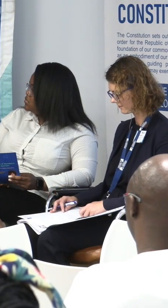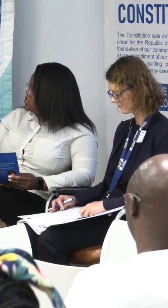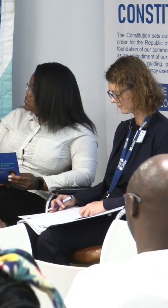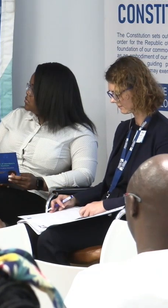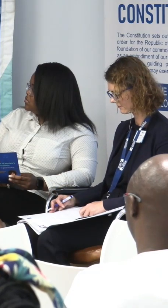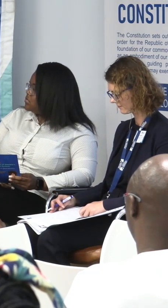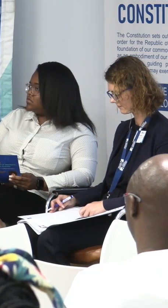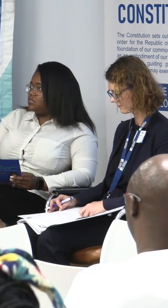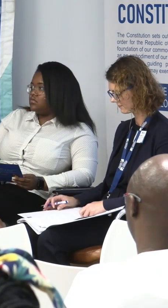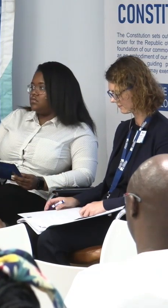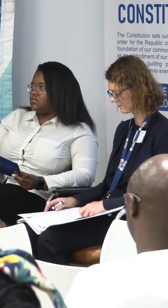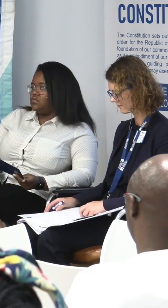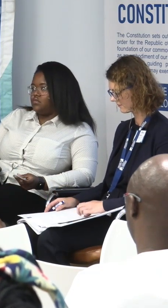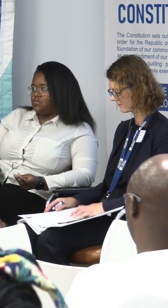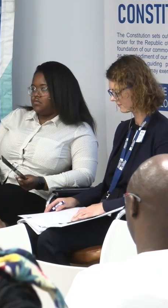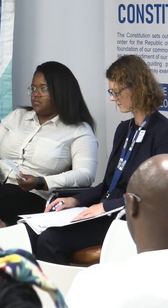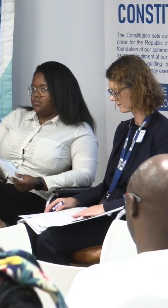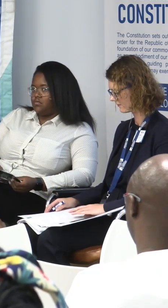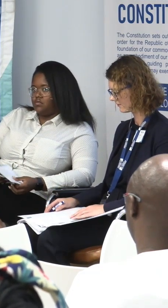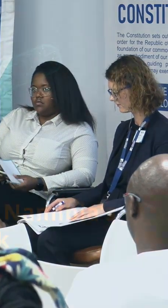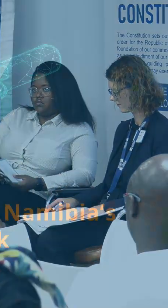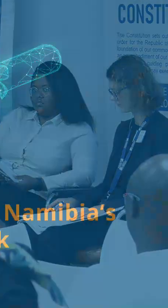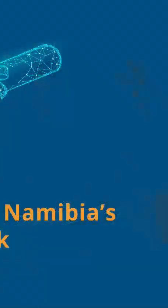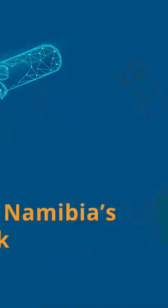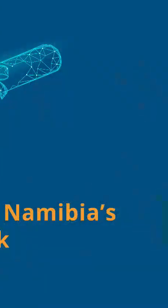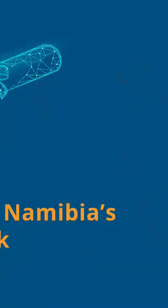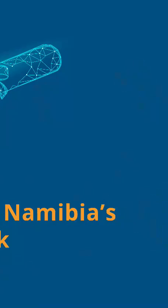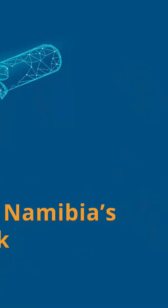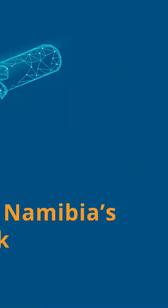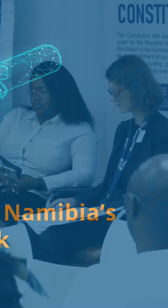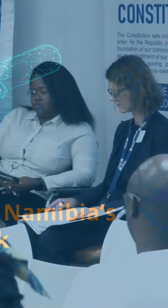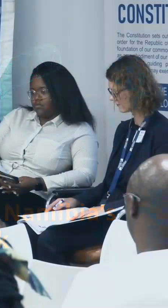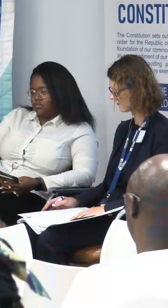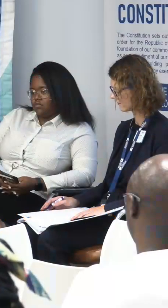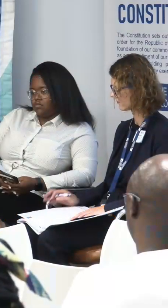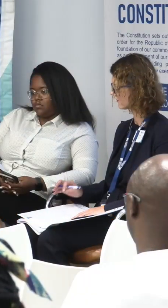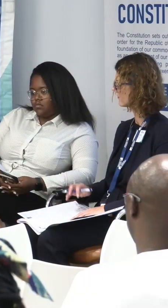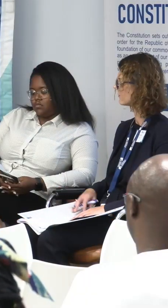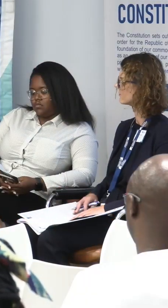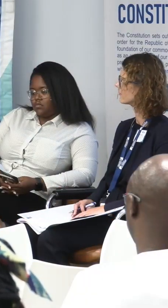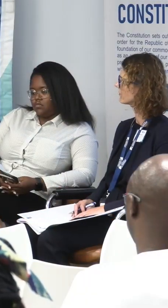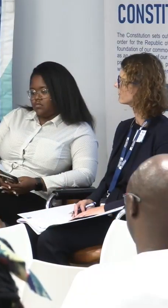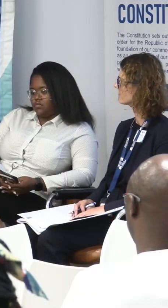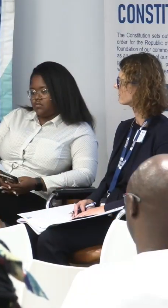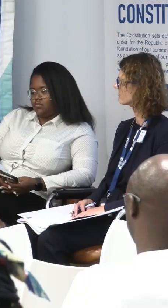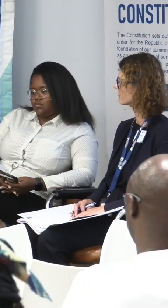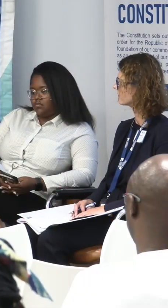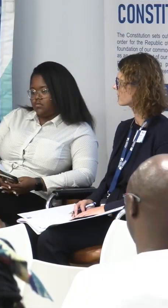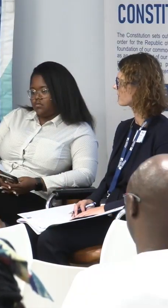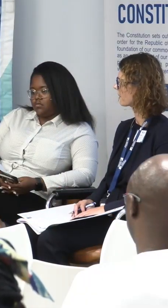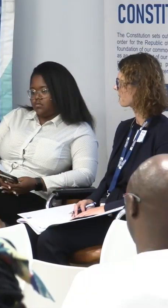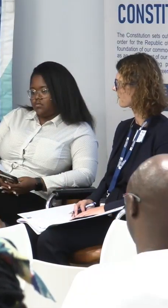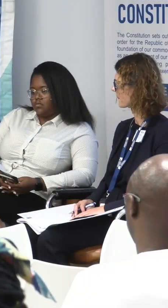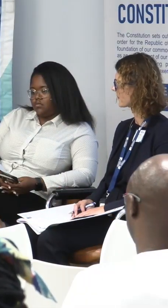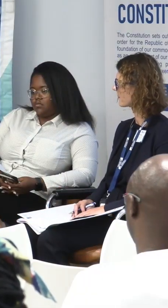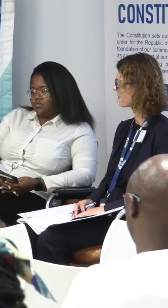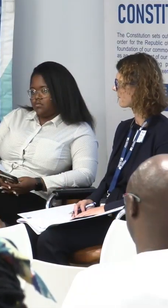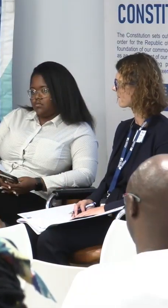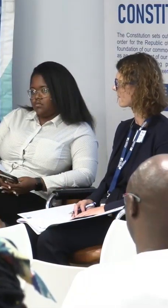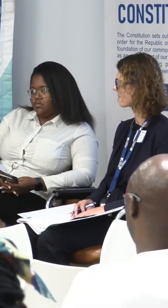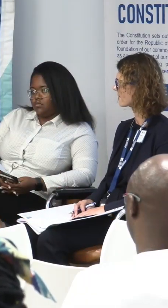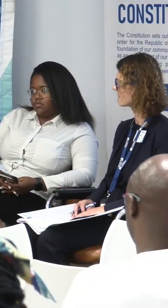for our children. Vision and hope, and that there is a future, because COVID and